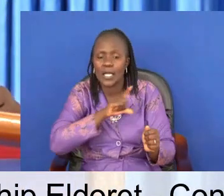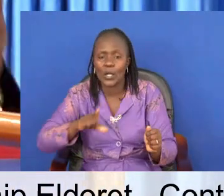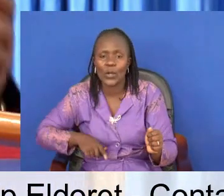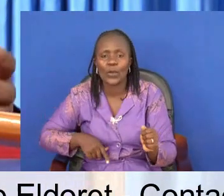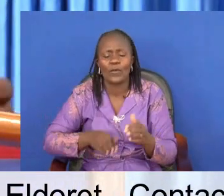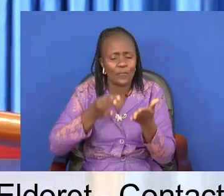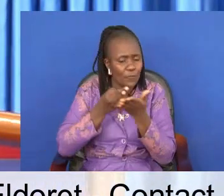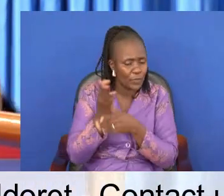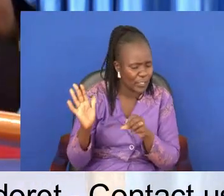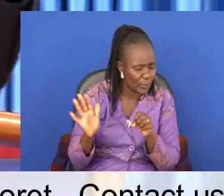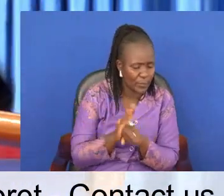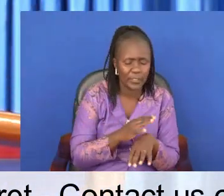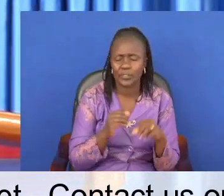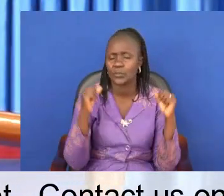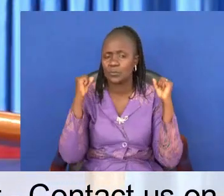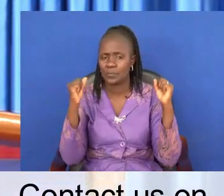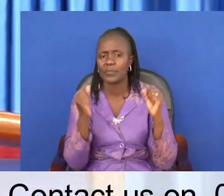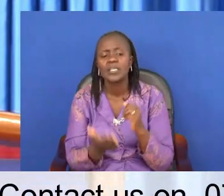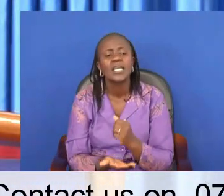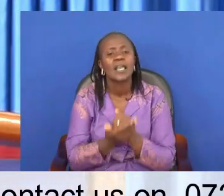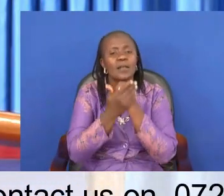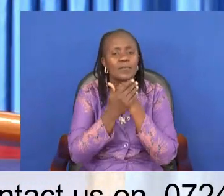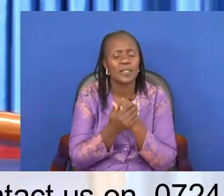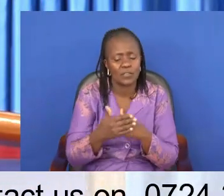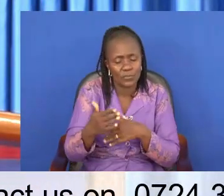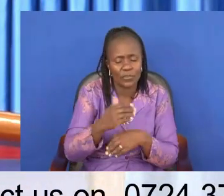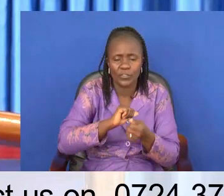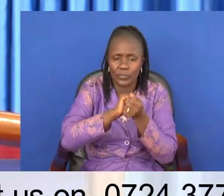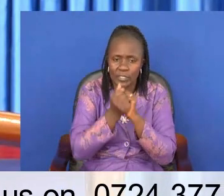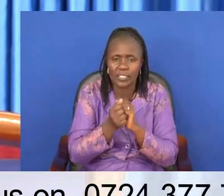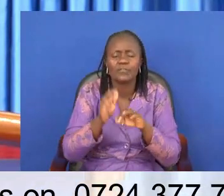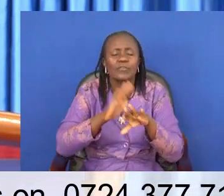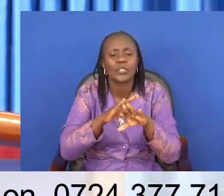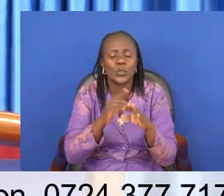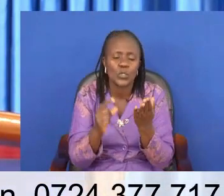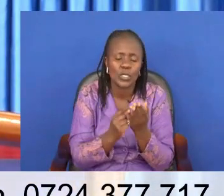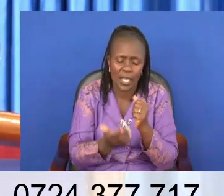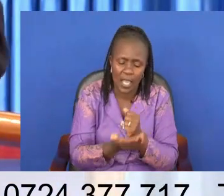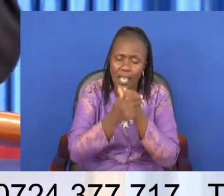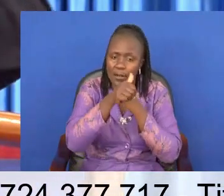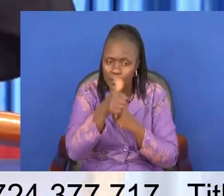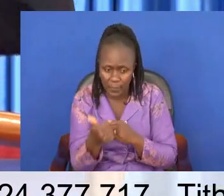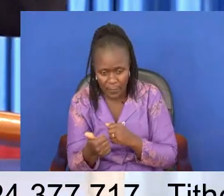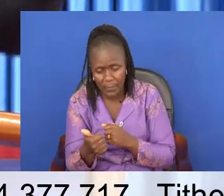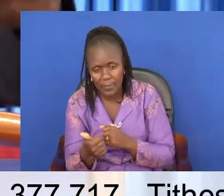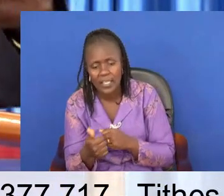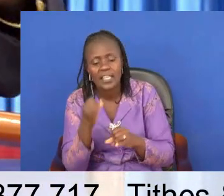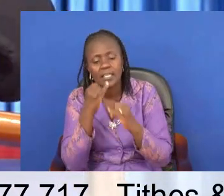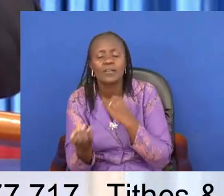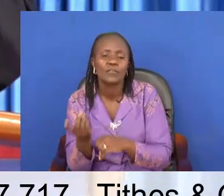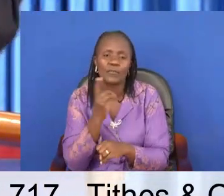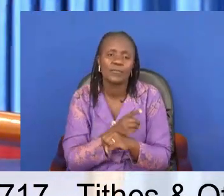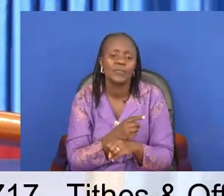strong. Your job is to help Christians influence others for the good news. Oh yes, as you help them, I know at the end of the day, they